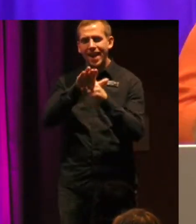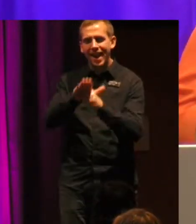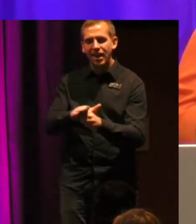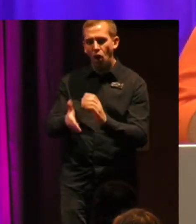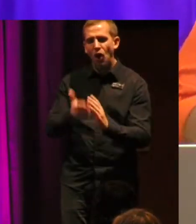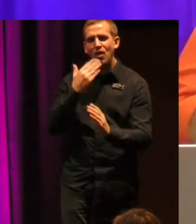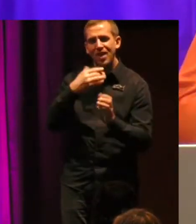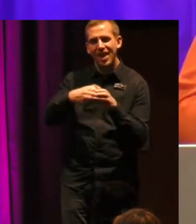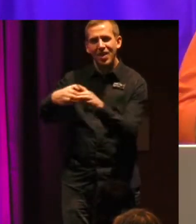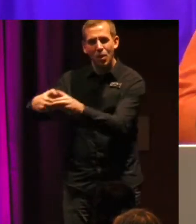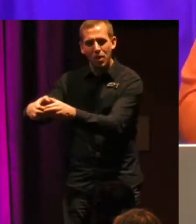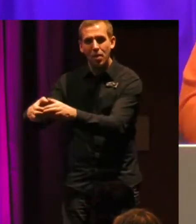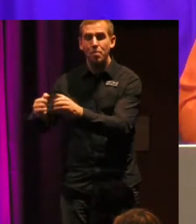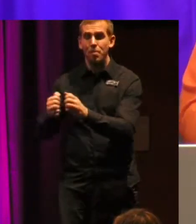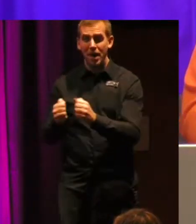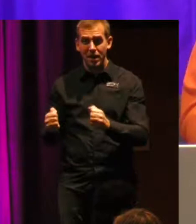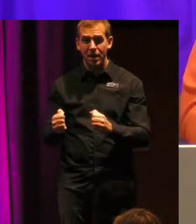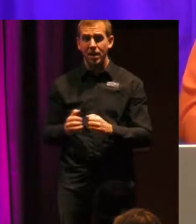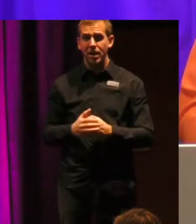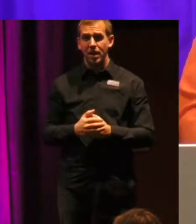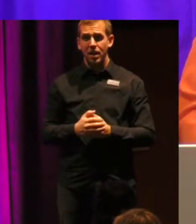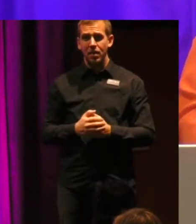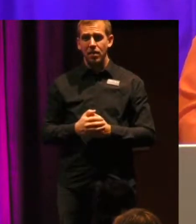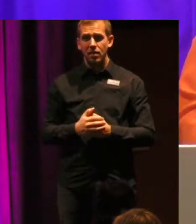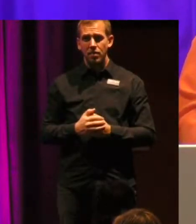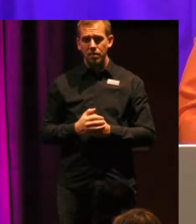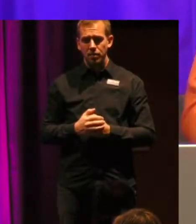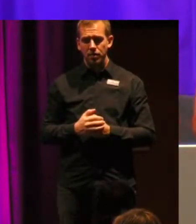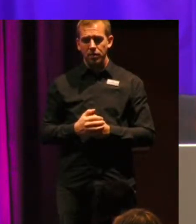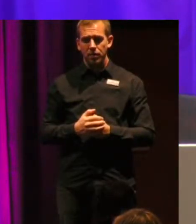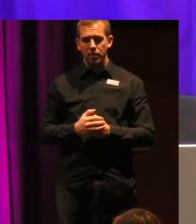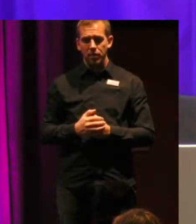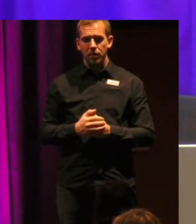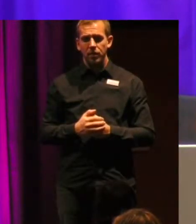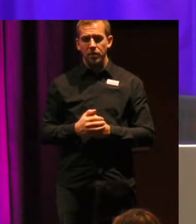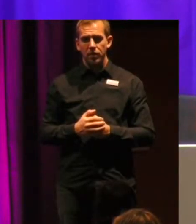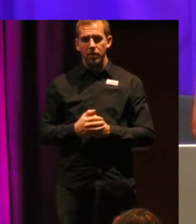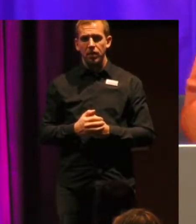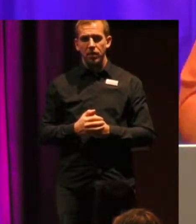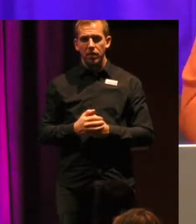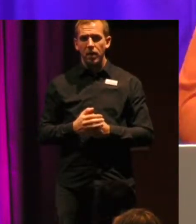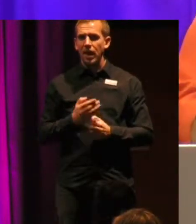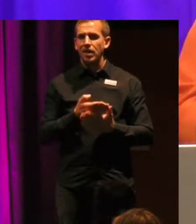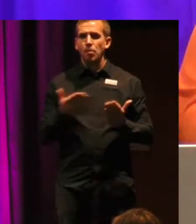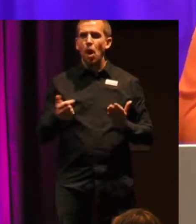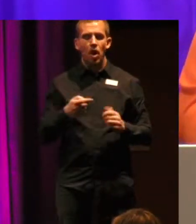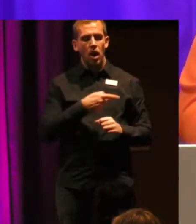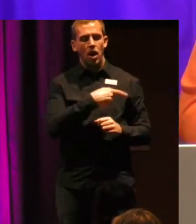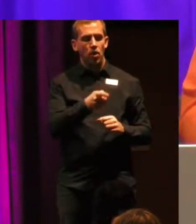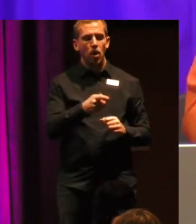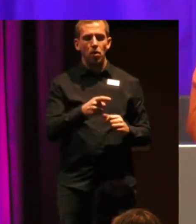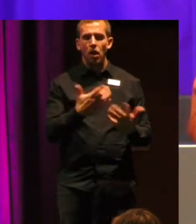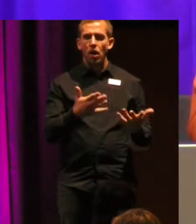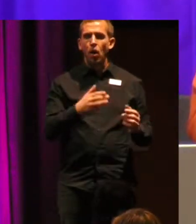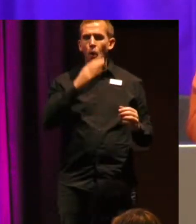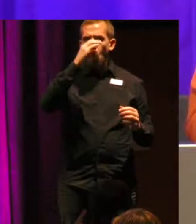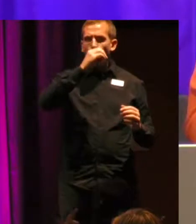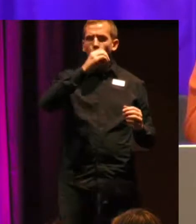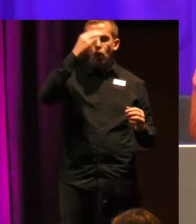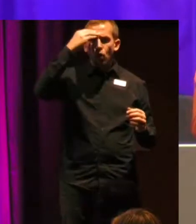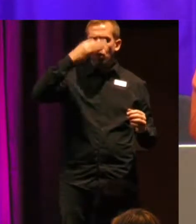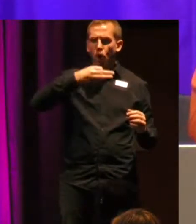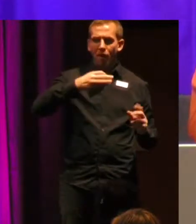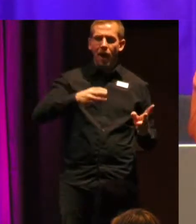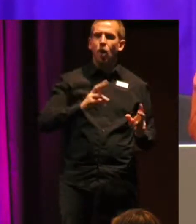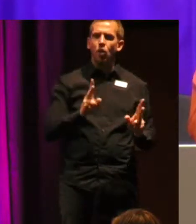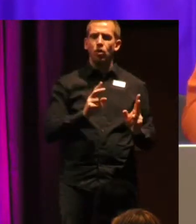the larger things that's happening is it's not just in a sense, the bigotry, but it's now also this real link with violence that's coming